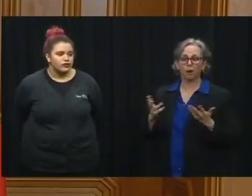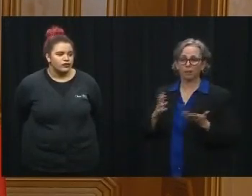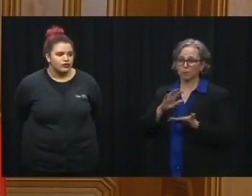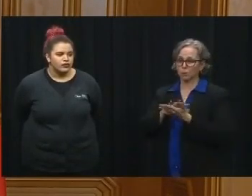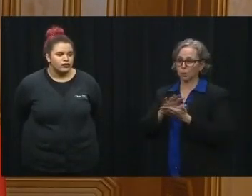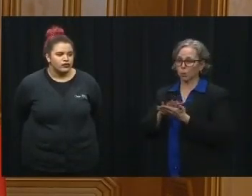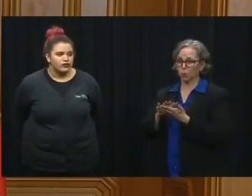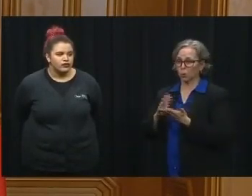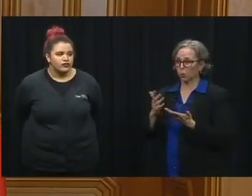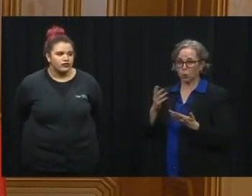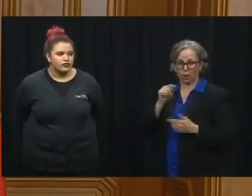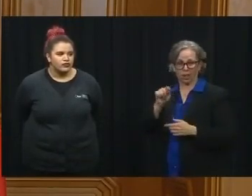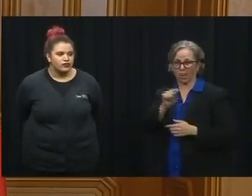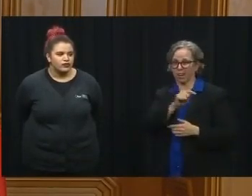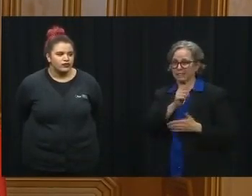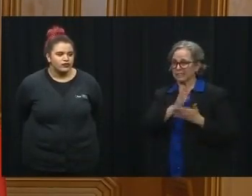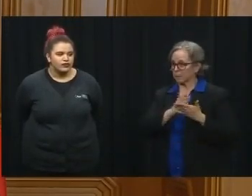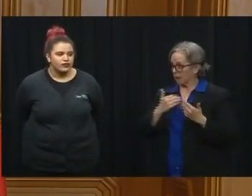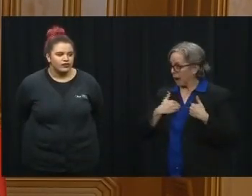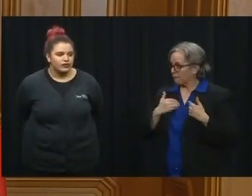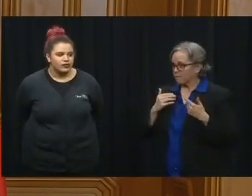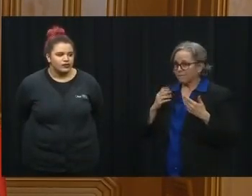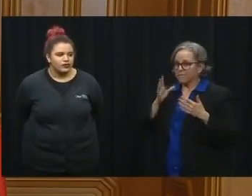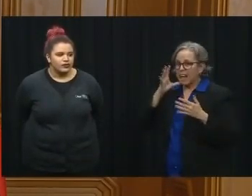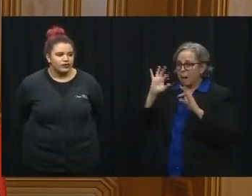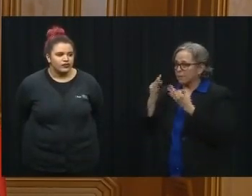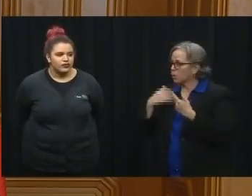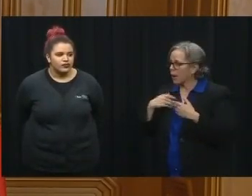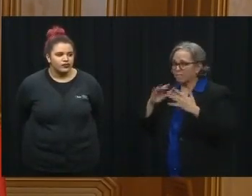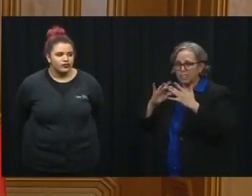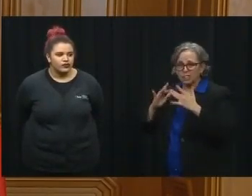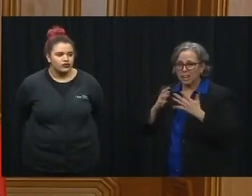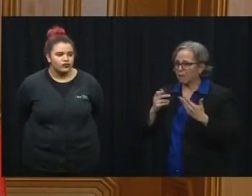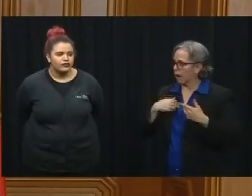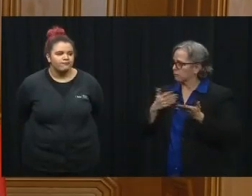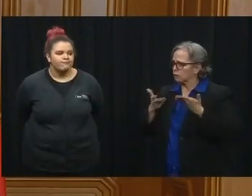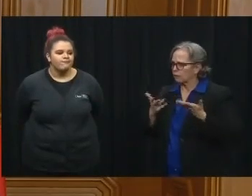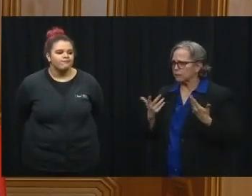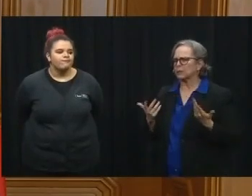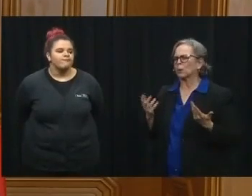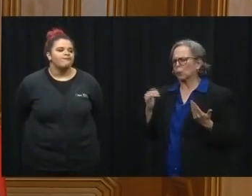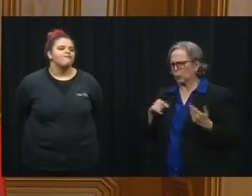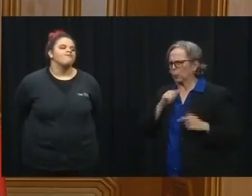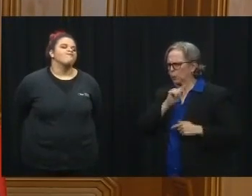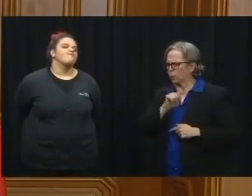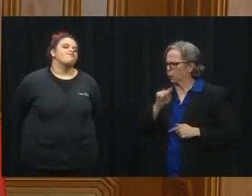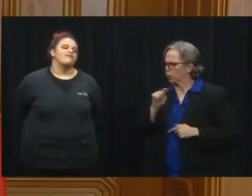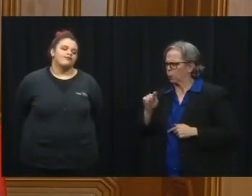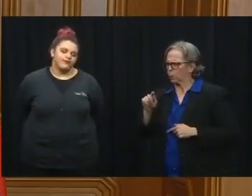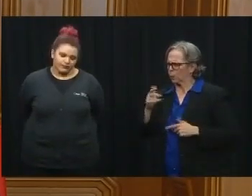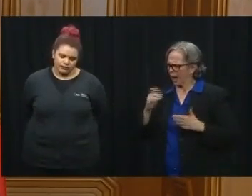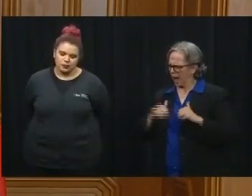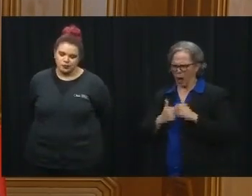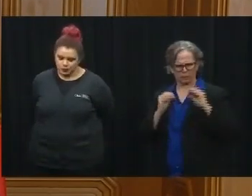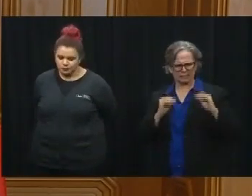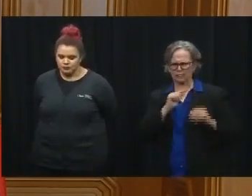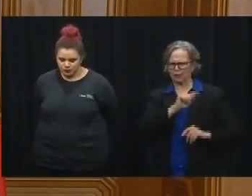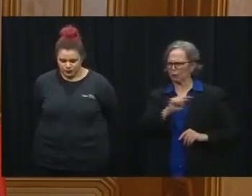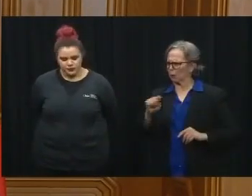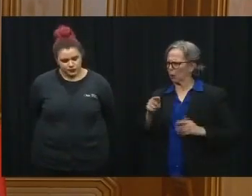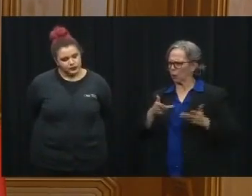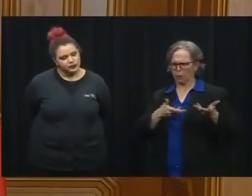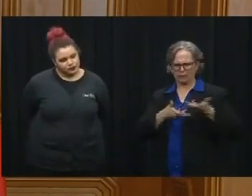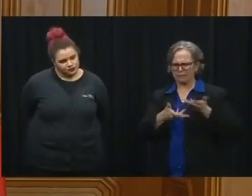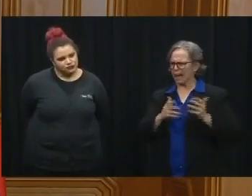homes, or they don't have the internet service, and it's much more difficult to do that distance learning. And that's